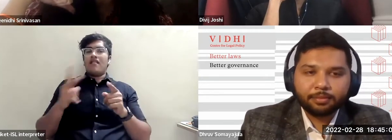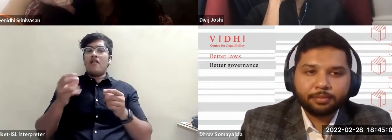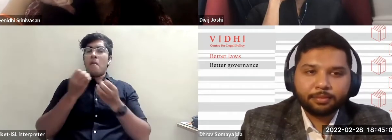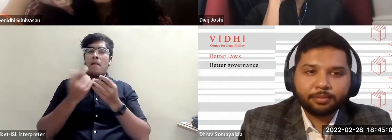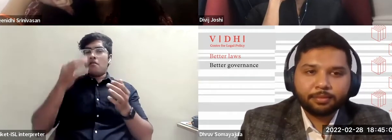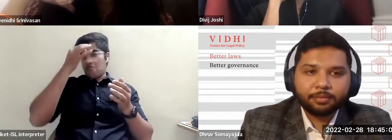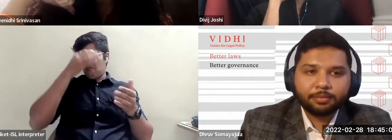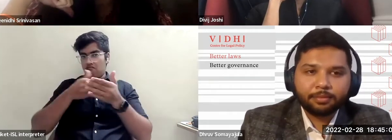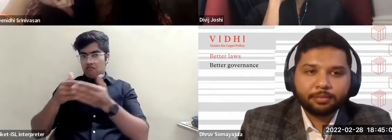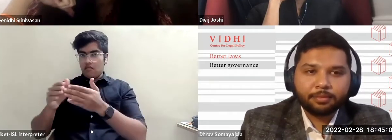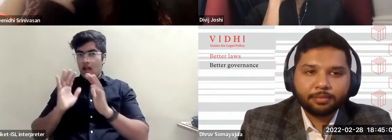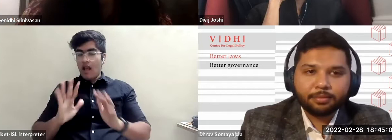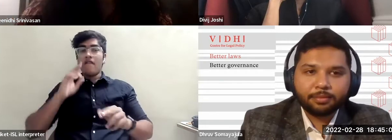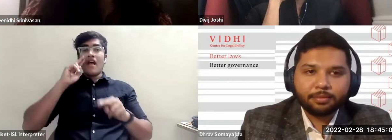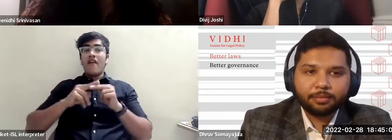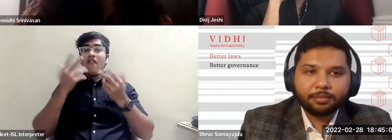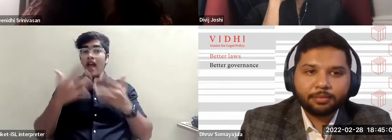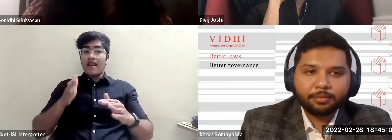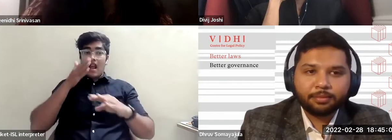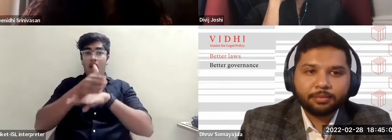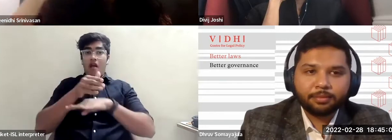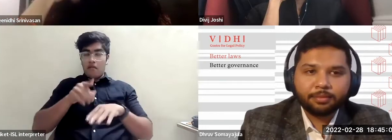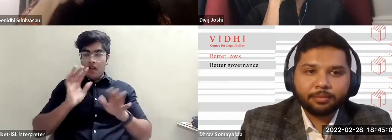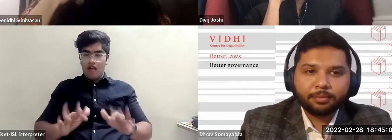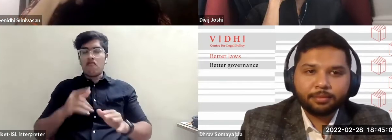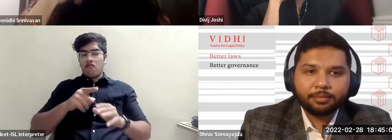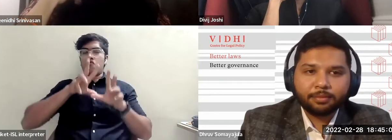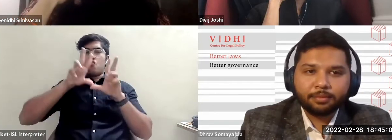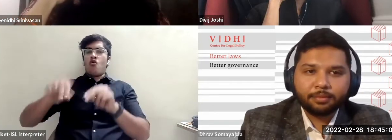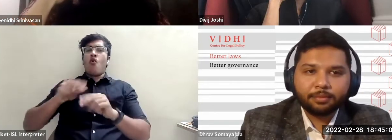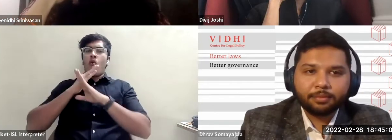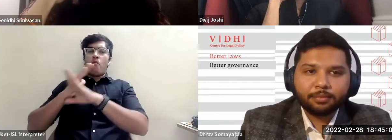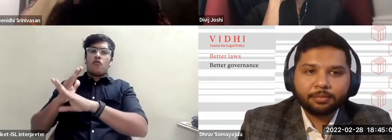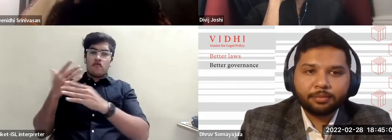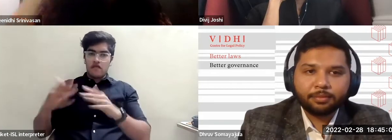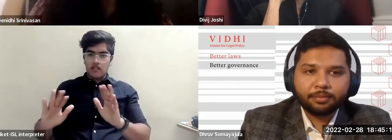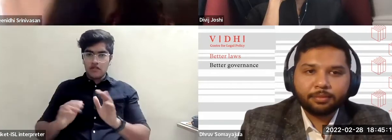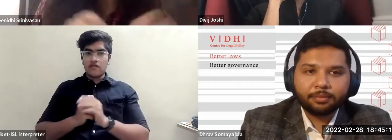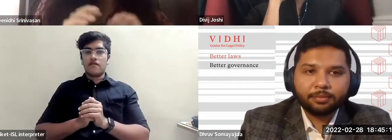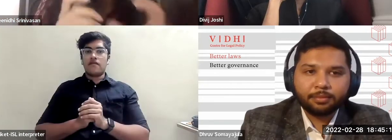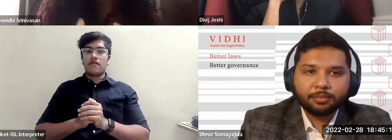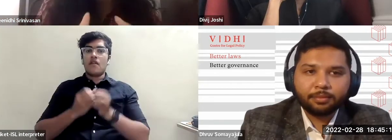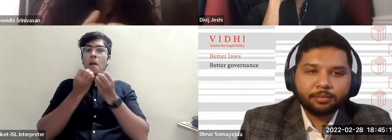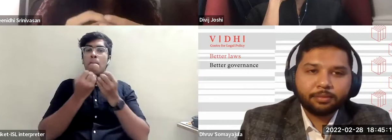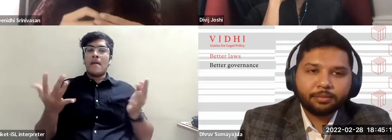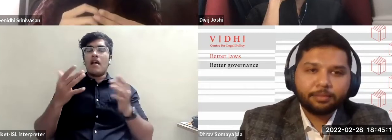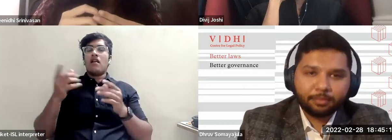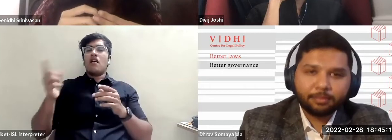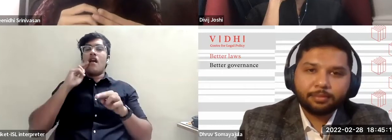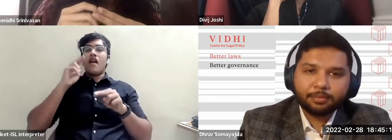causes significant harm. So a lot of startups and sort of edtech platforms have this question around if we're designing a